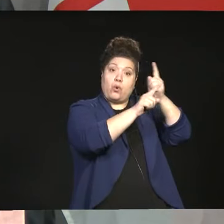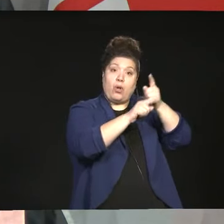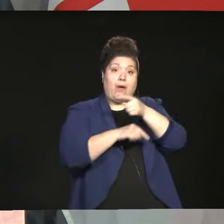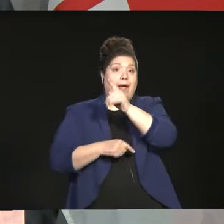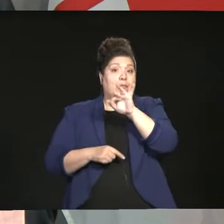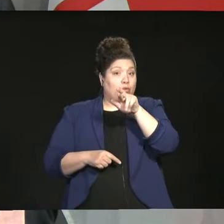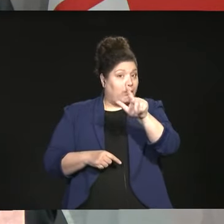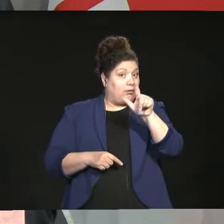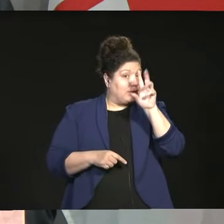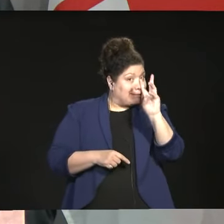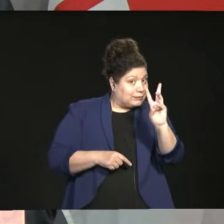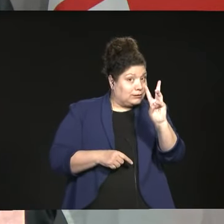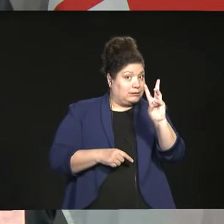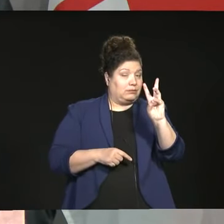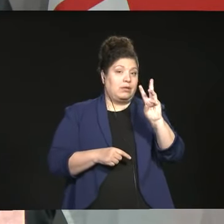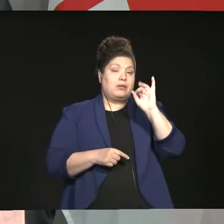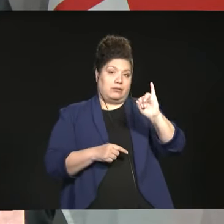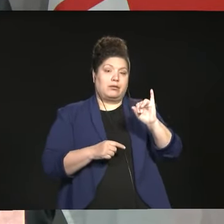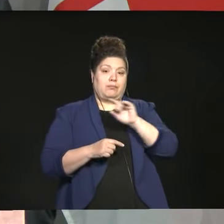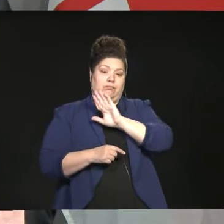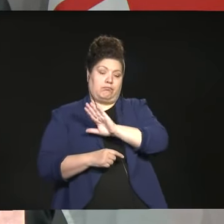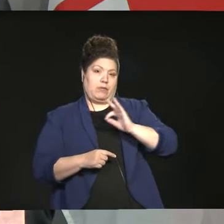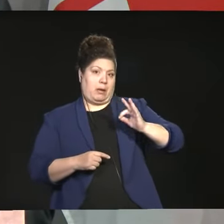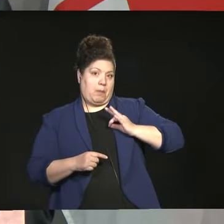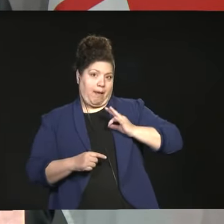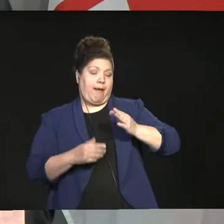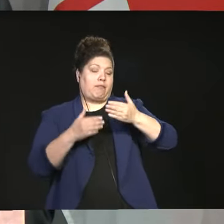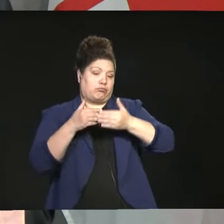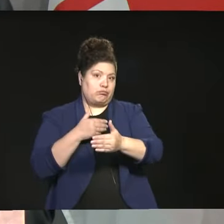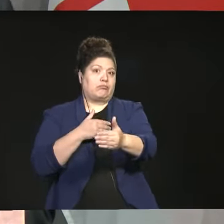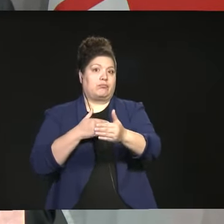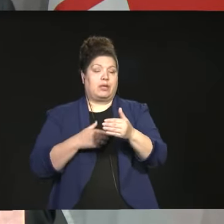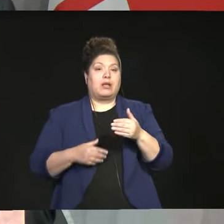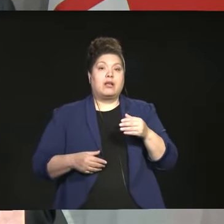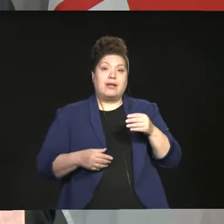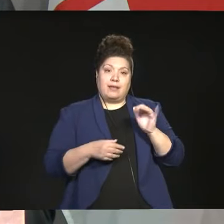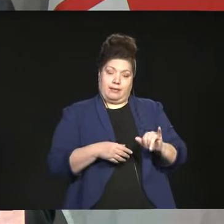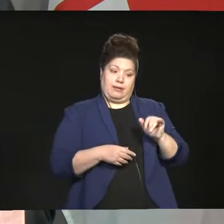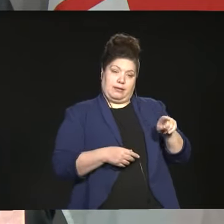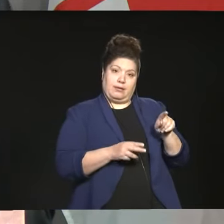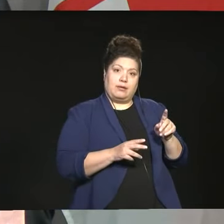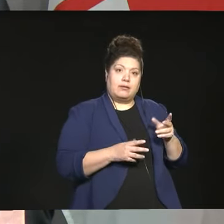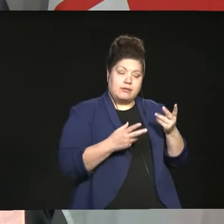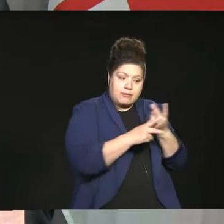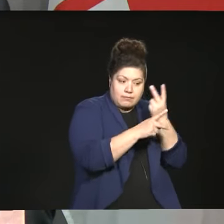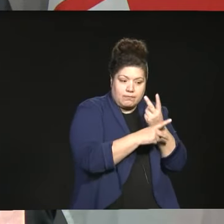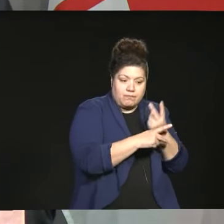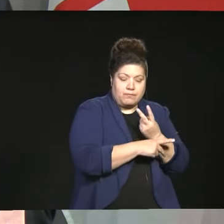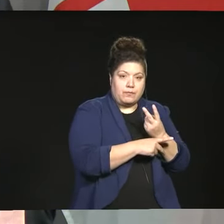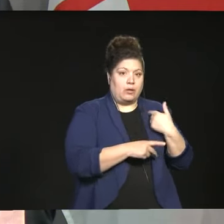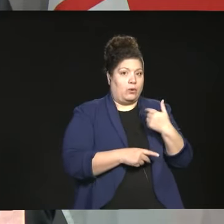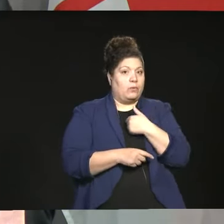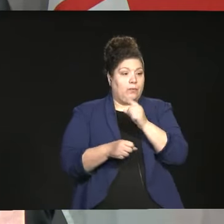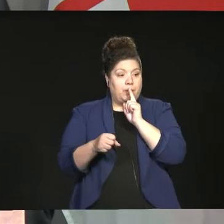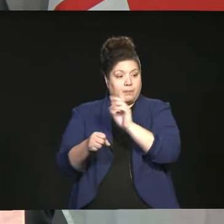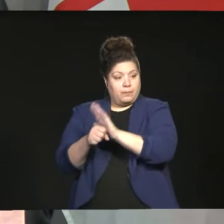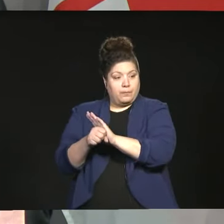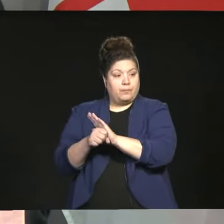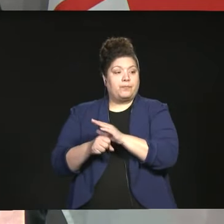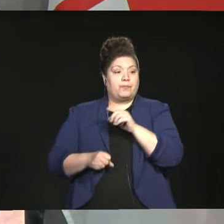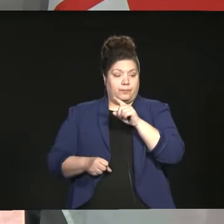for people. That's important. There's more work to be done to ensure people that we can deal with the very large volumes, and that work is being